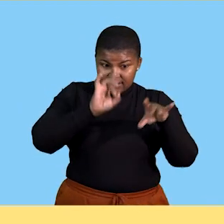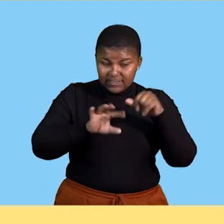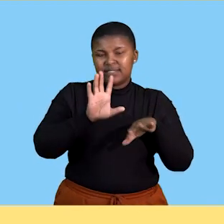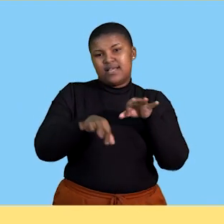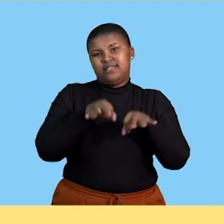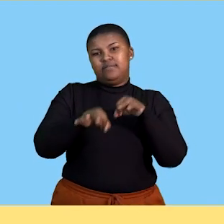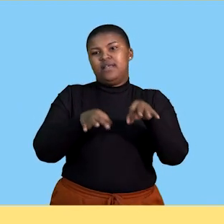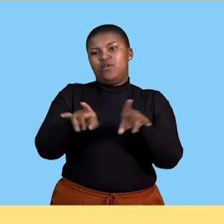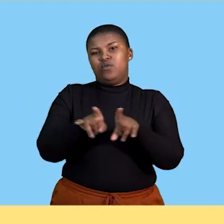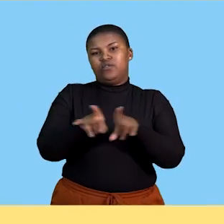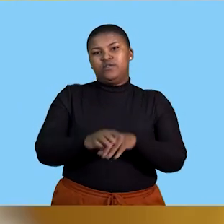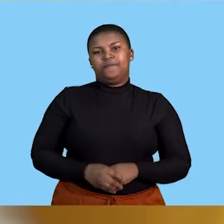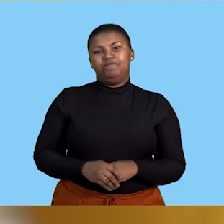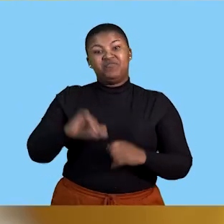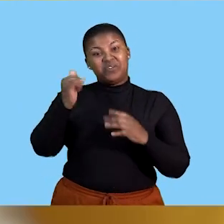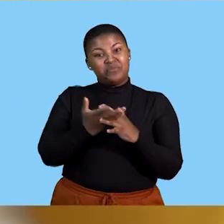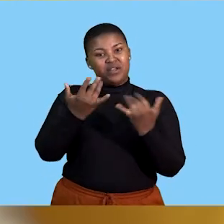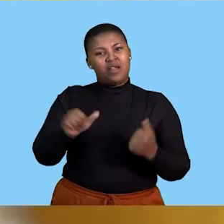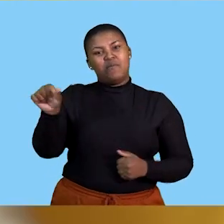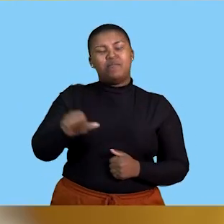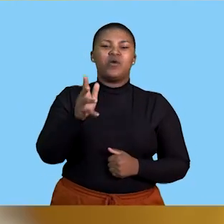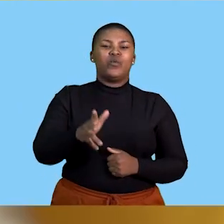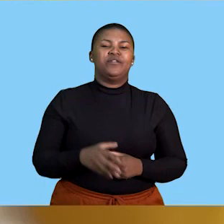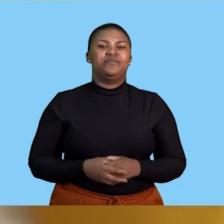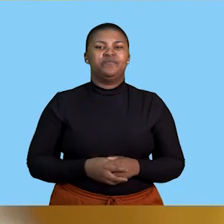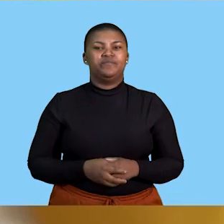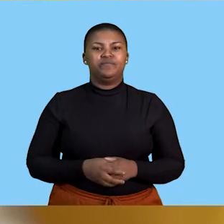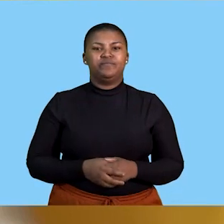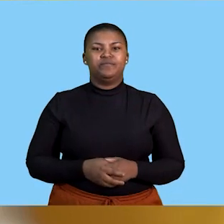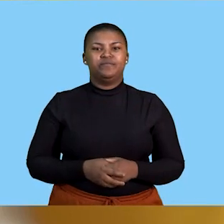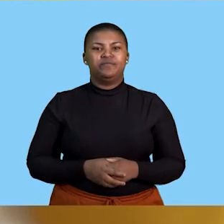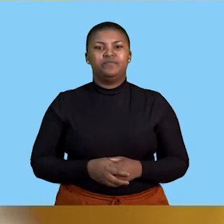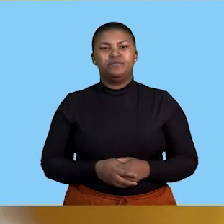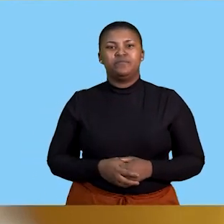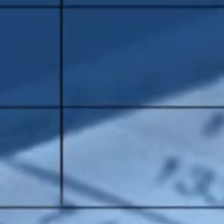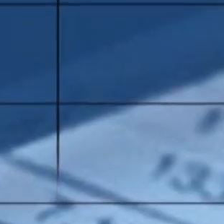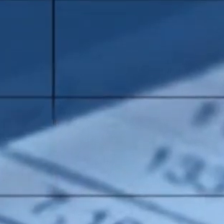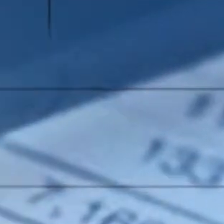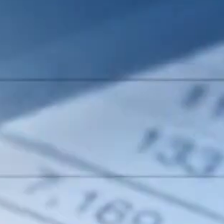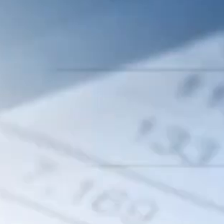interpretation of financial statements. Dear learners, let's go for an ad break, and I'll see you shortly.